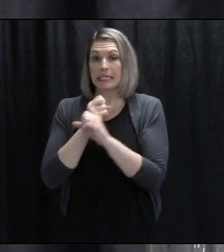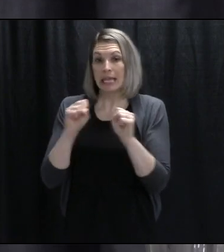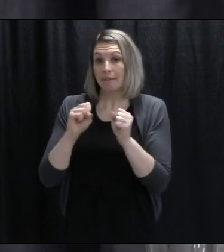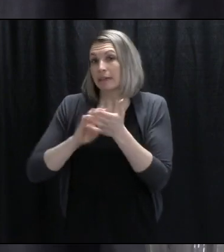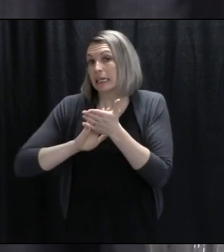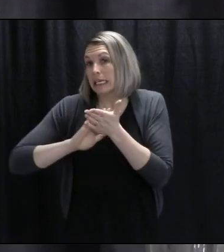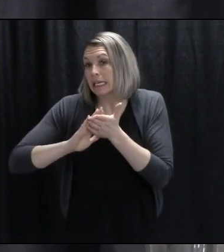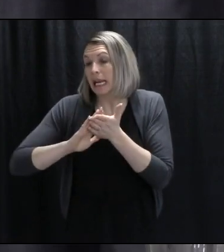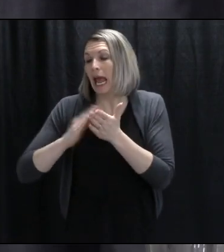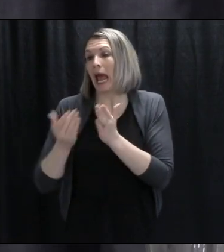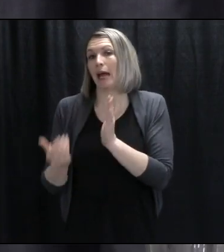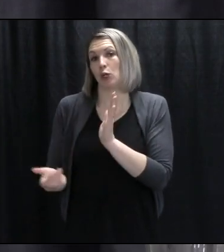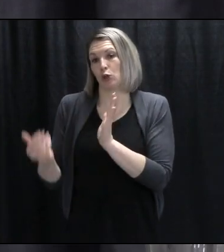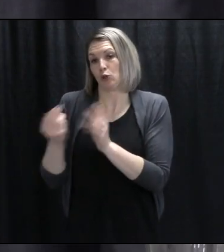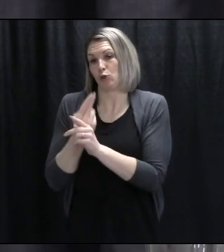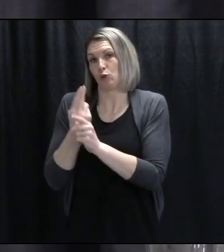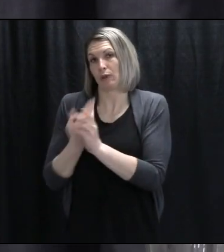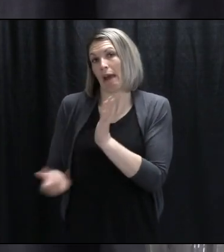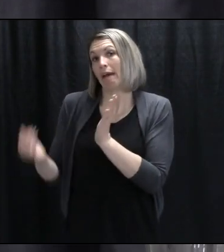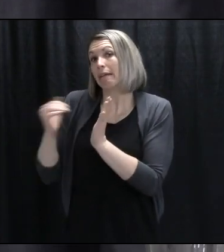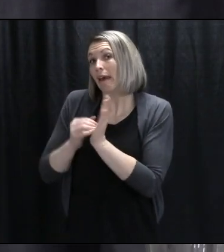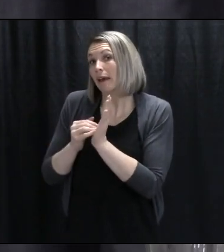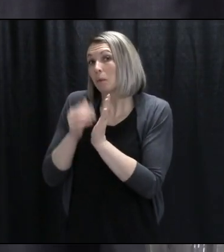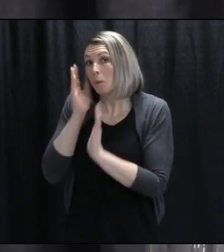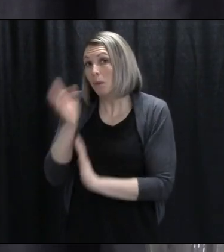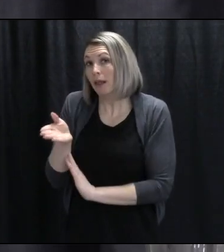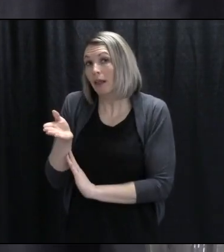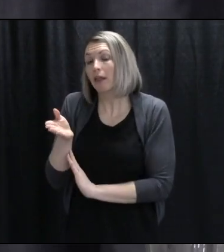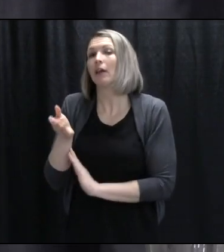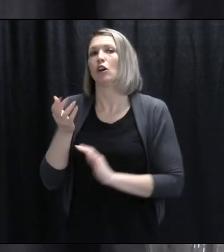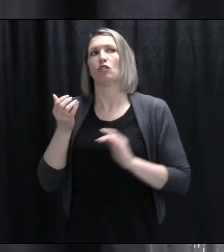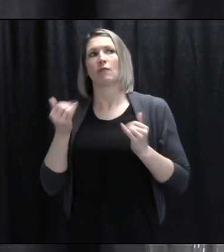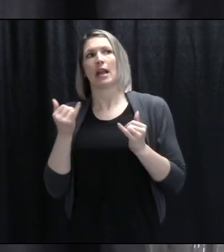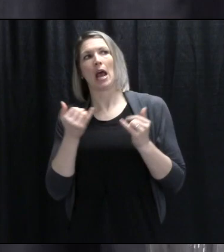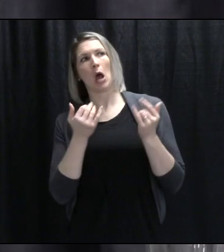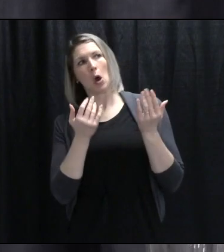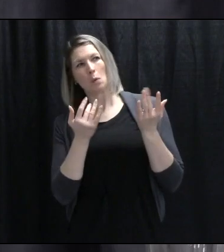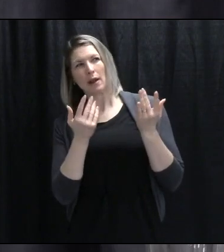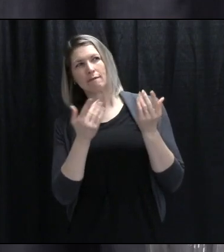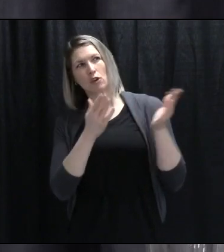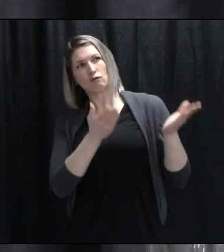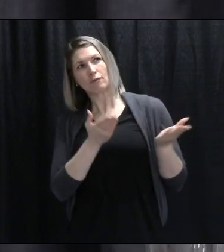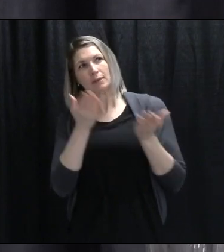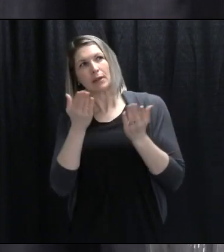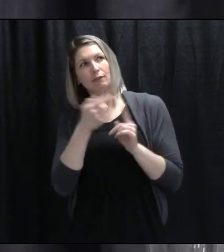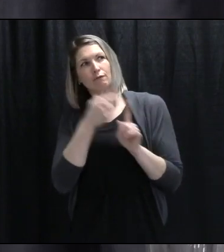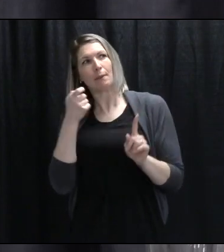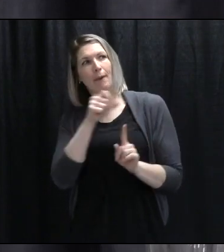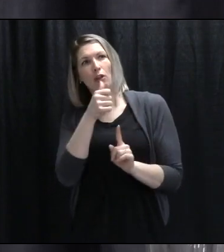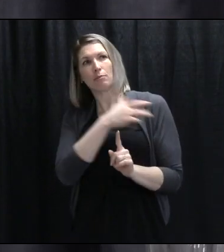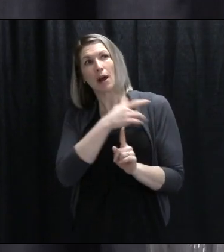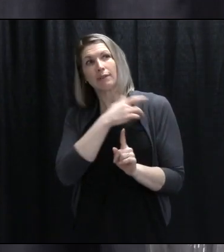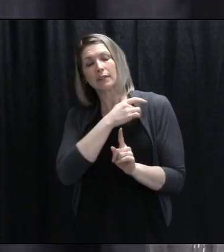my understanding is they'll be coming out with recommendations as to how to do that within the next day or so.